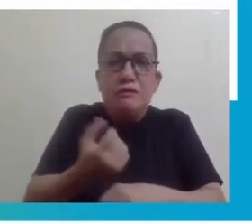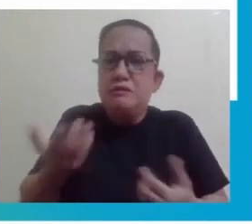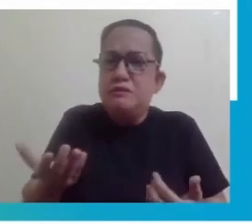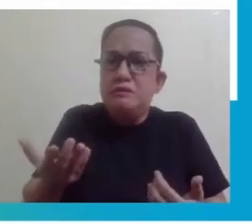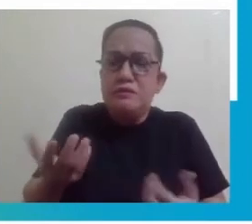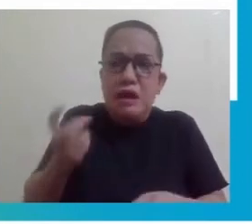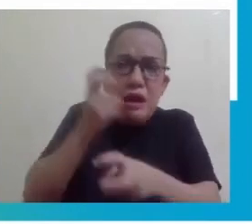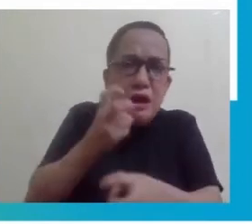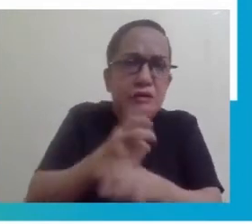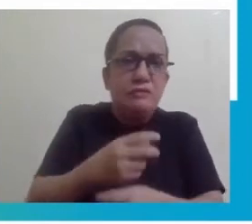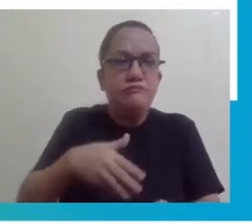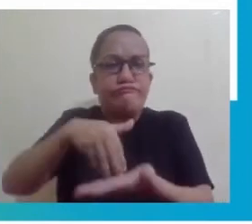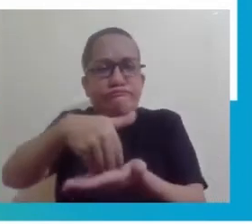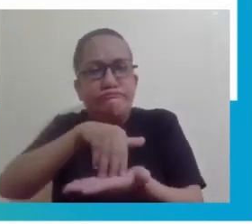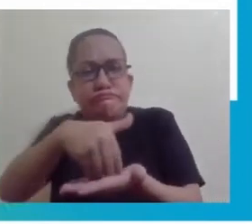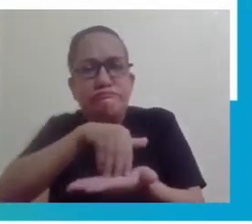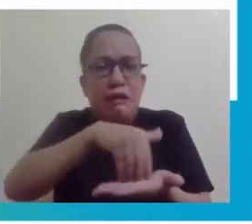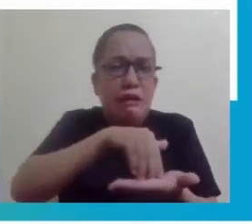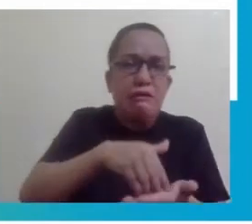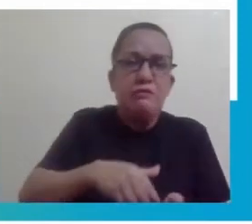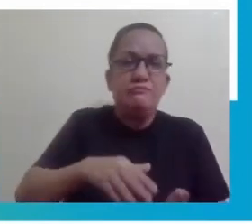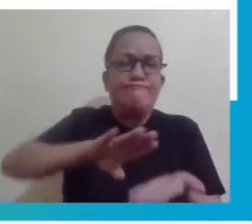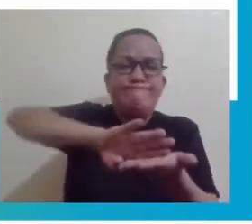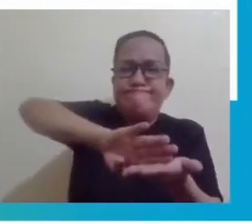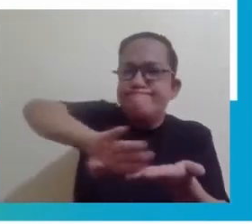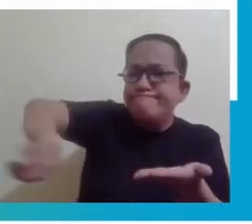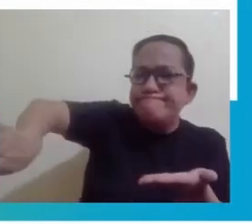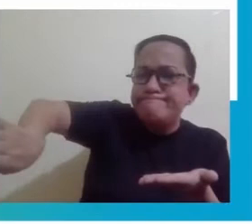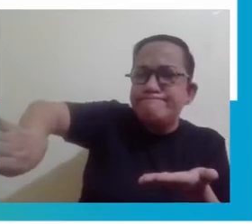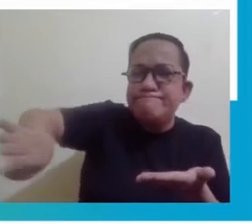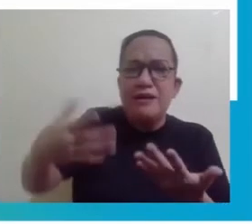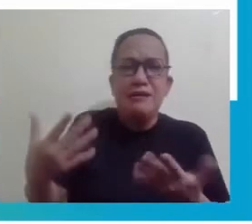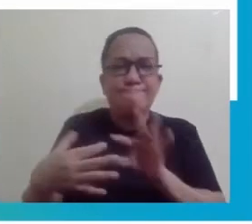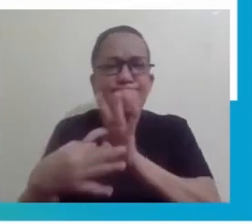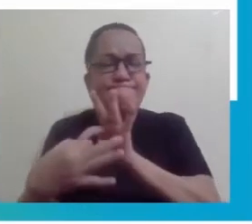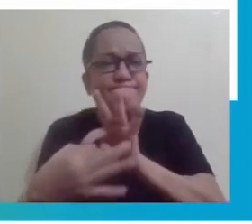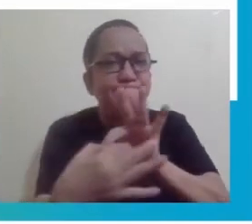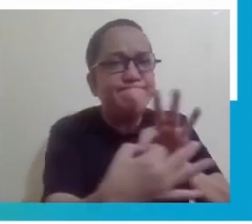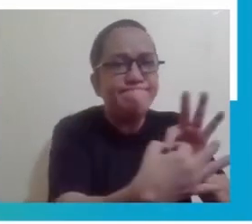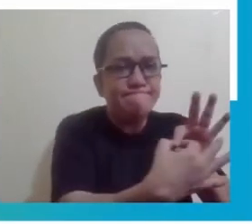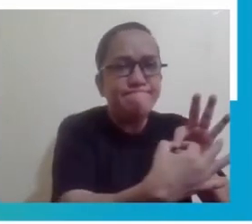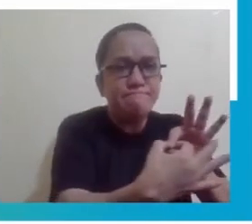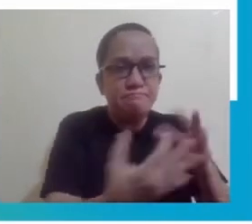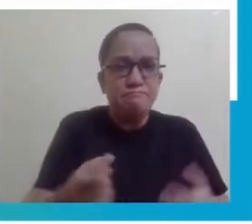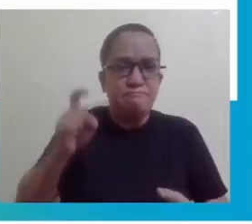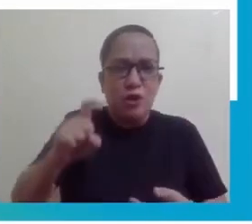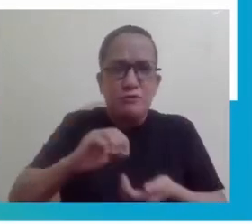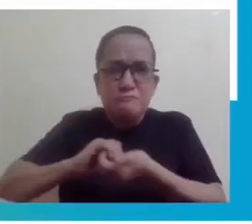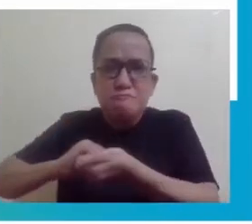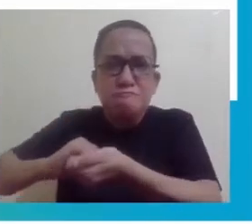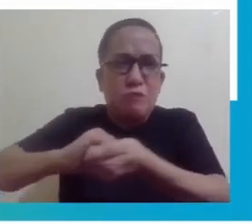not connected. We do rely on CSOs to help bridge these communication gaps.